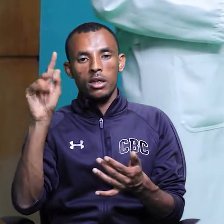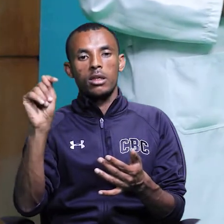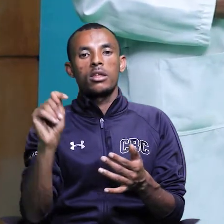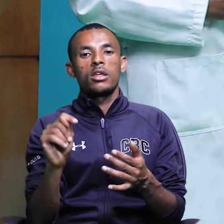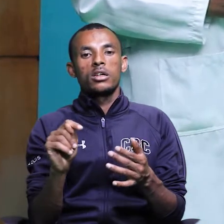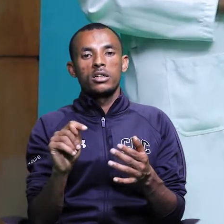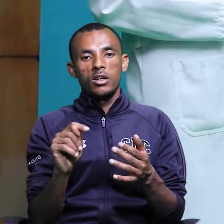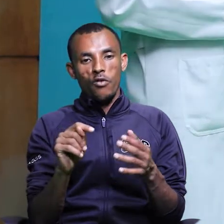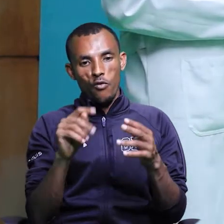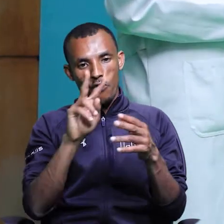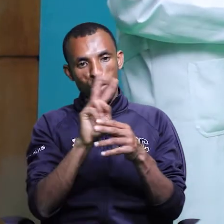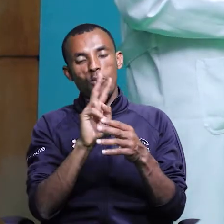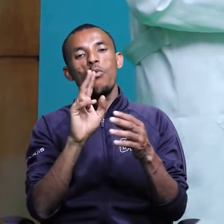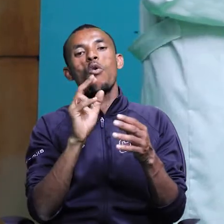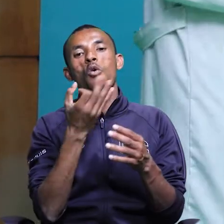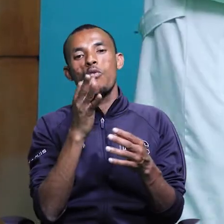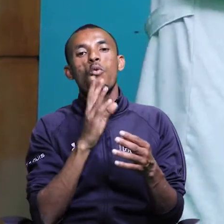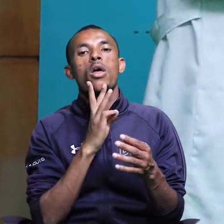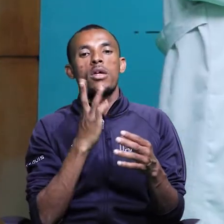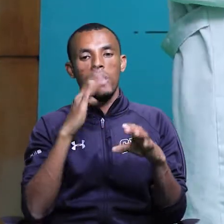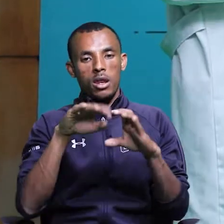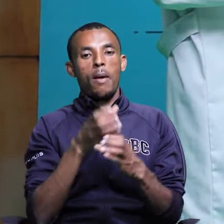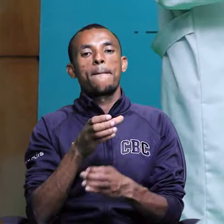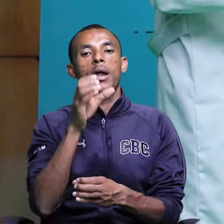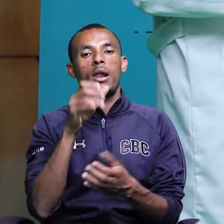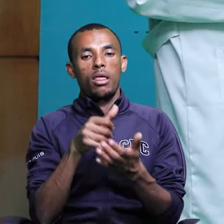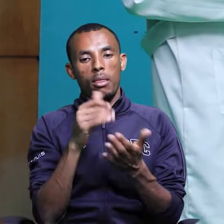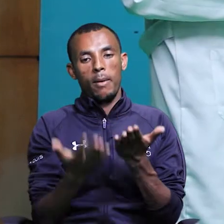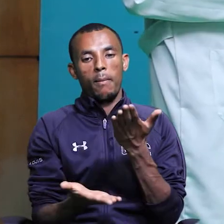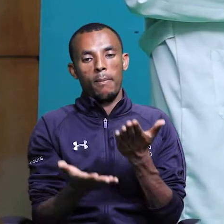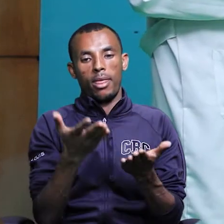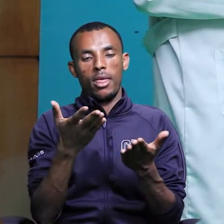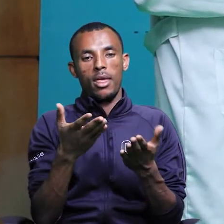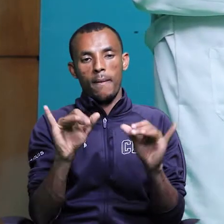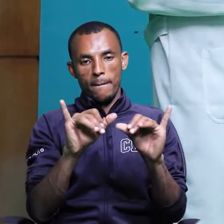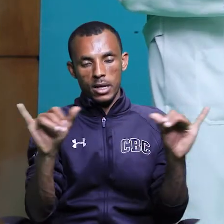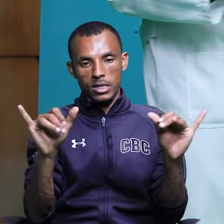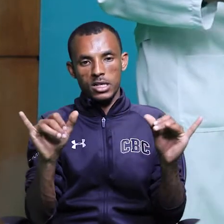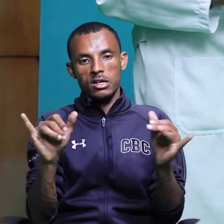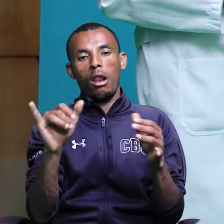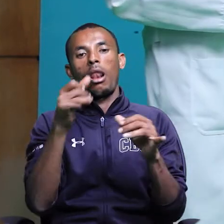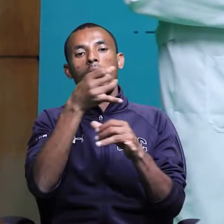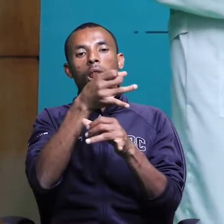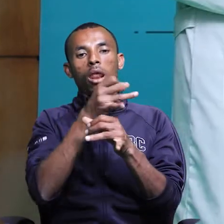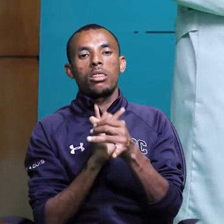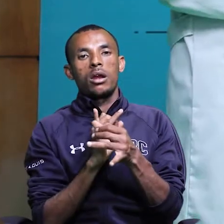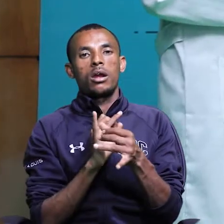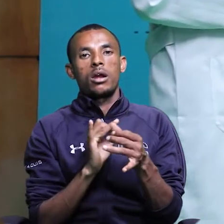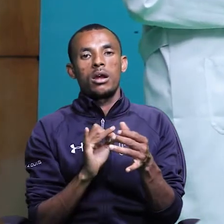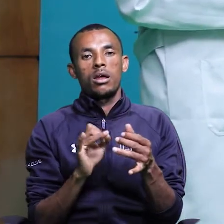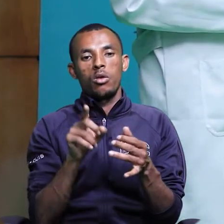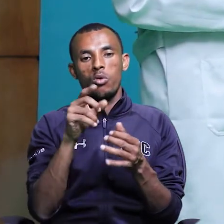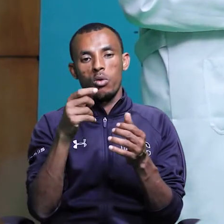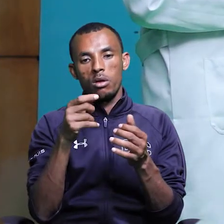barrel, it may be, we can measure it in terms of liters. You can have